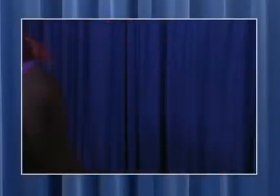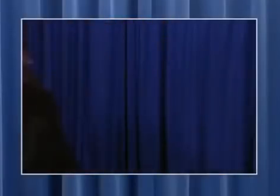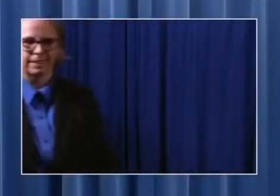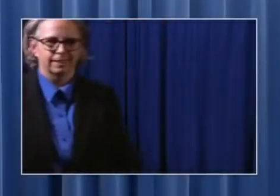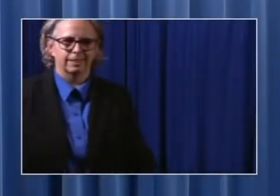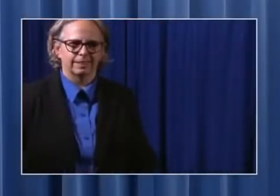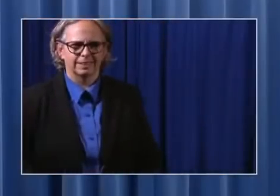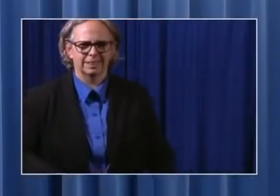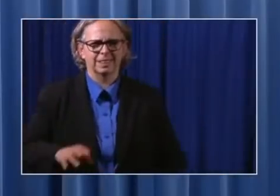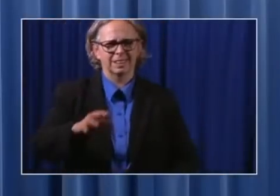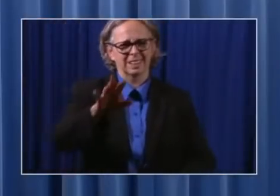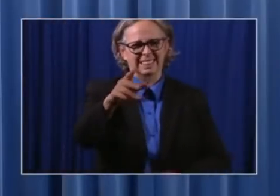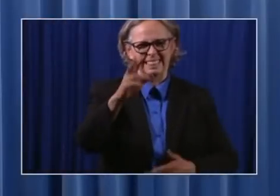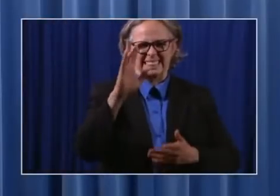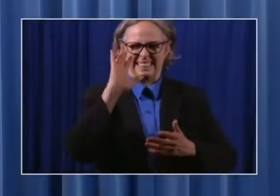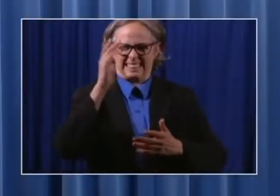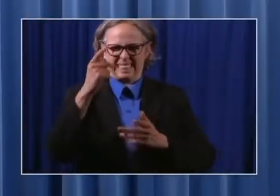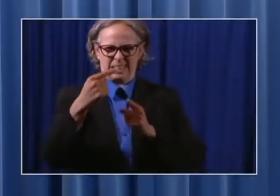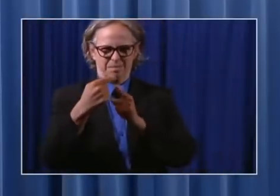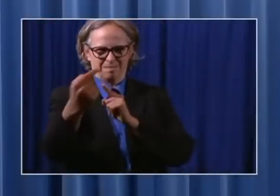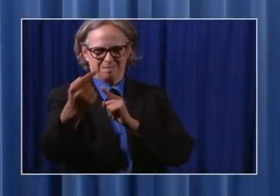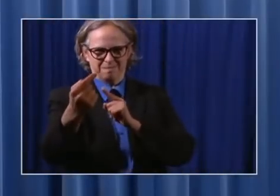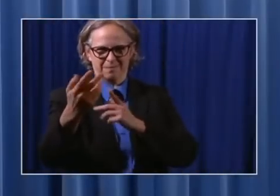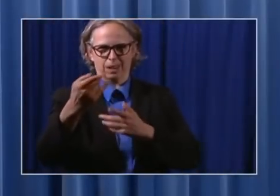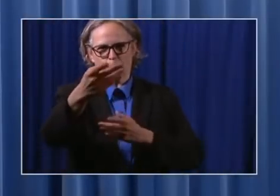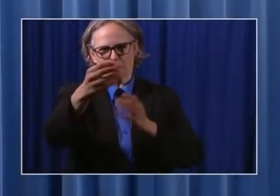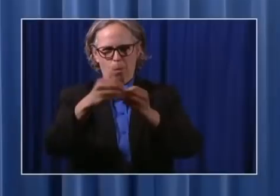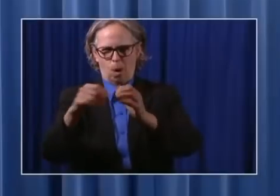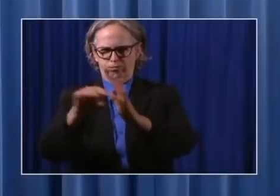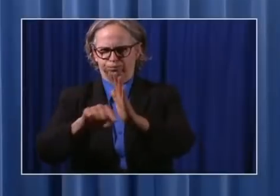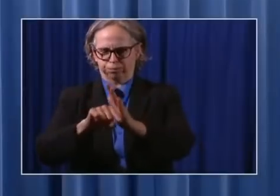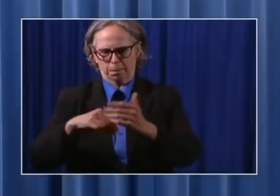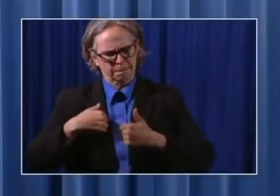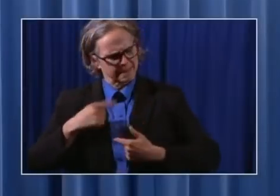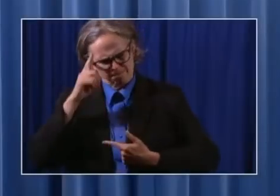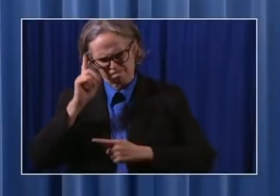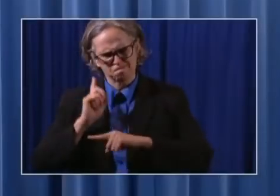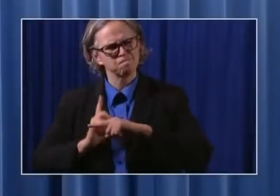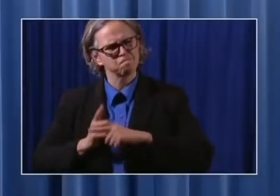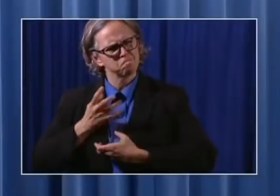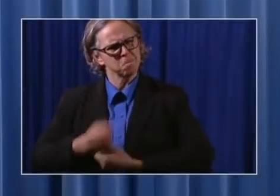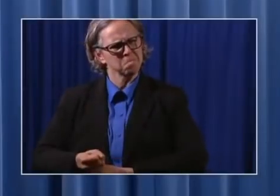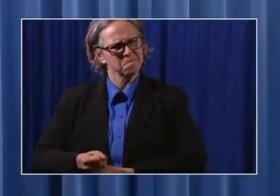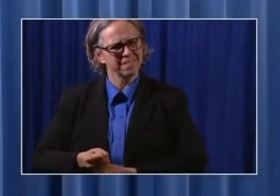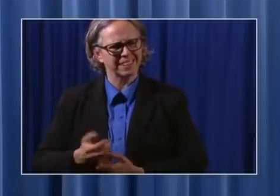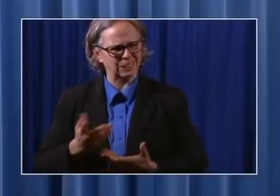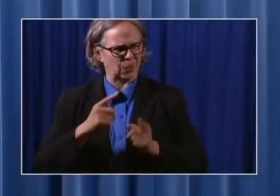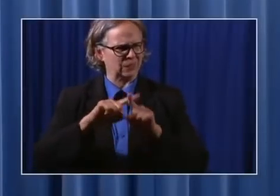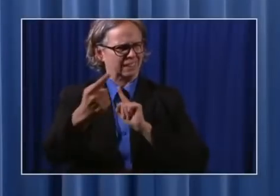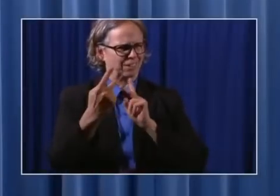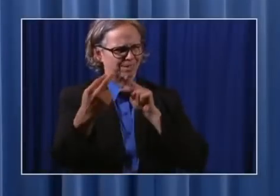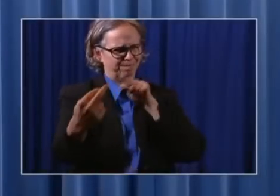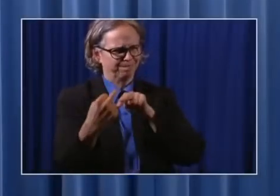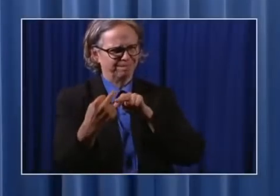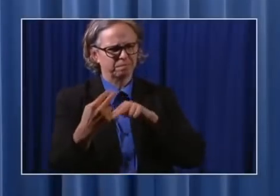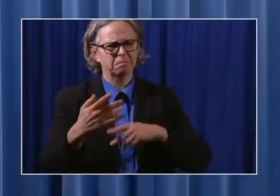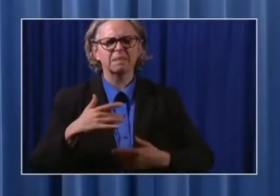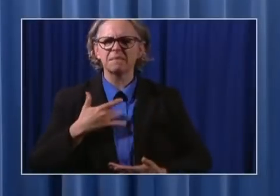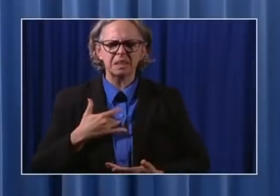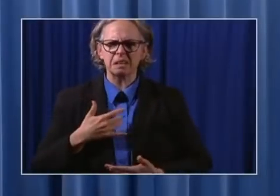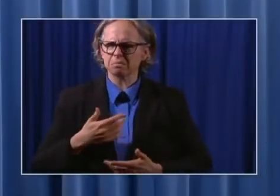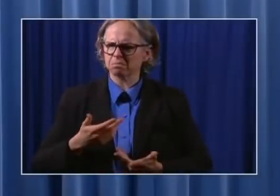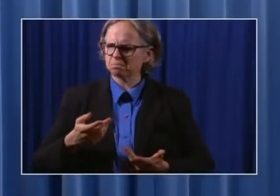certainly can run these cases down. I think every expert in the country who understands